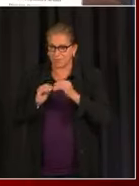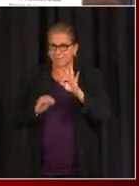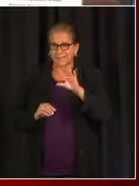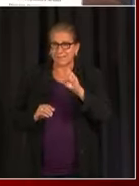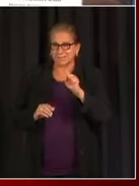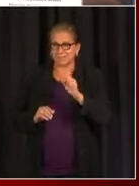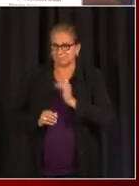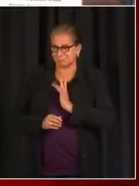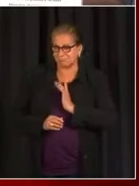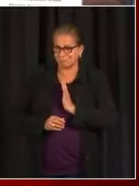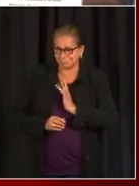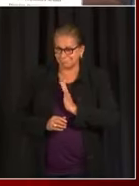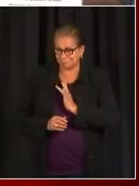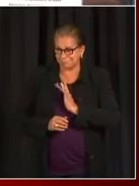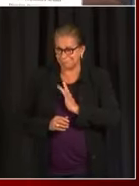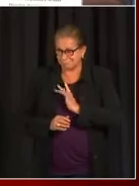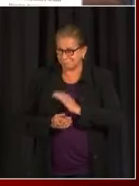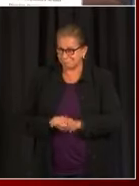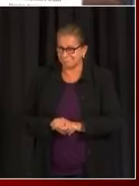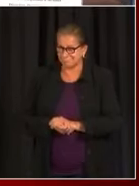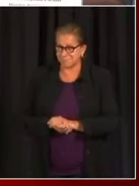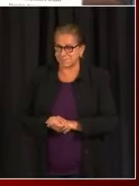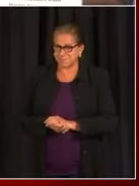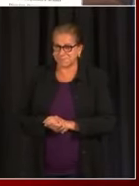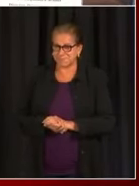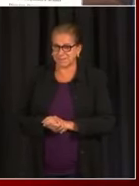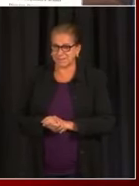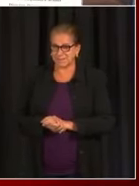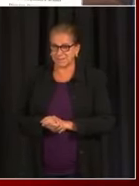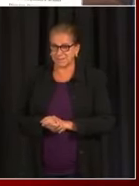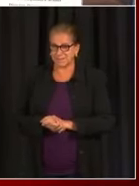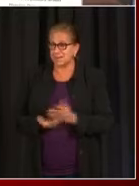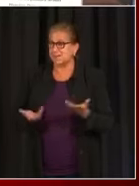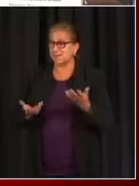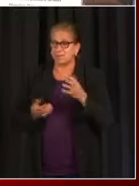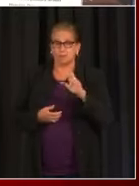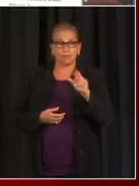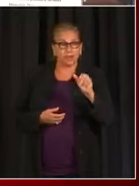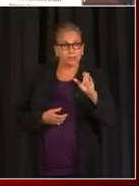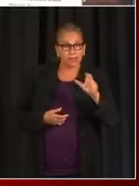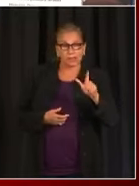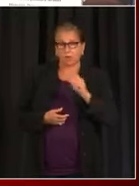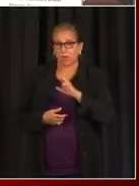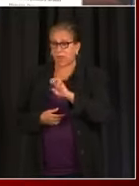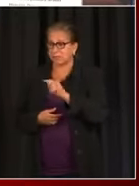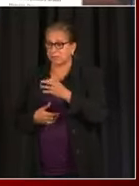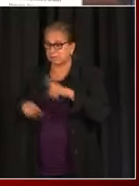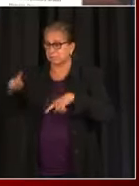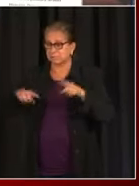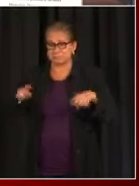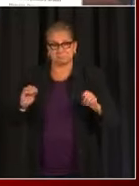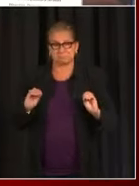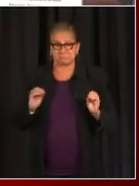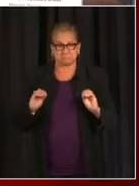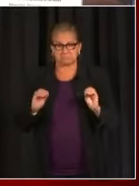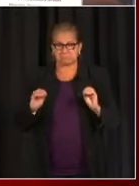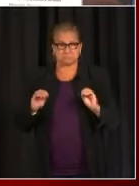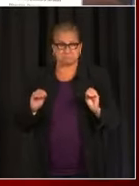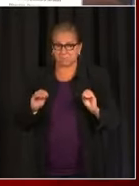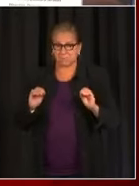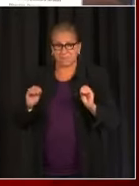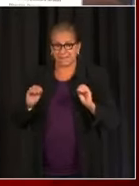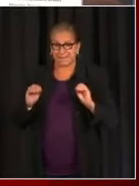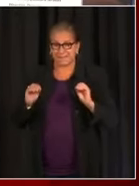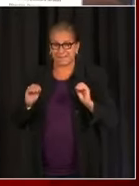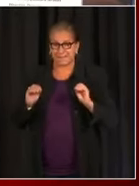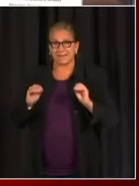age 65, and essentially no racial and ethnic disparities for that population. However, when we look at our